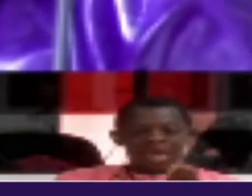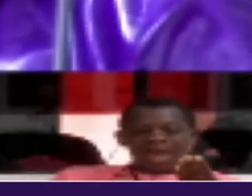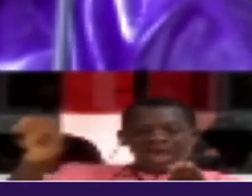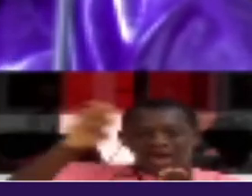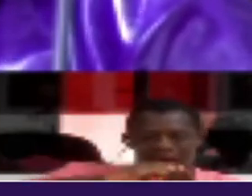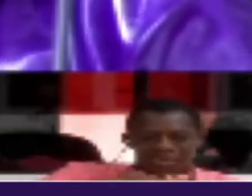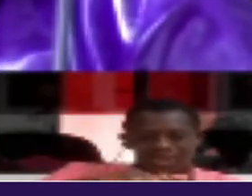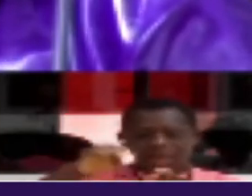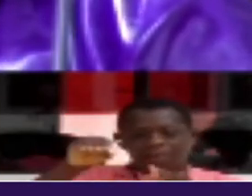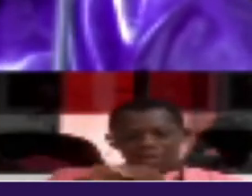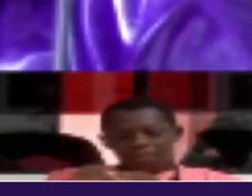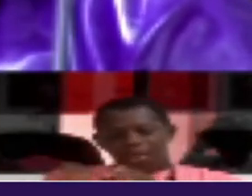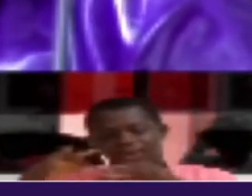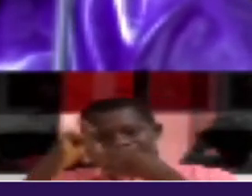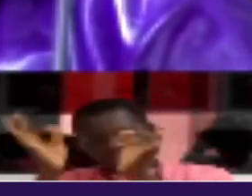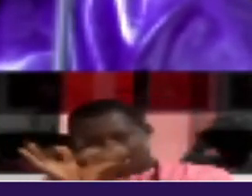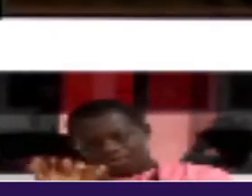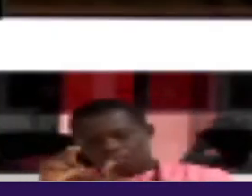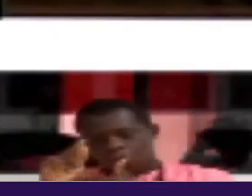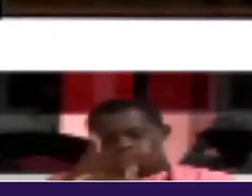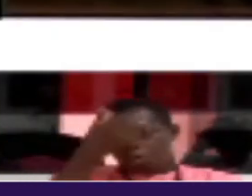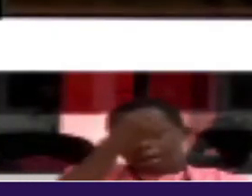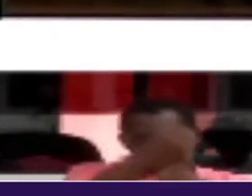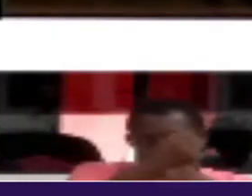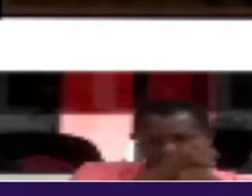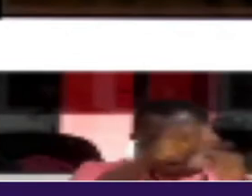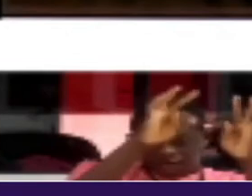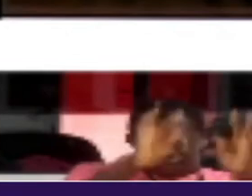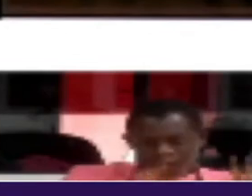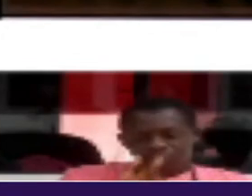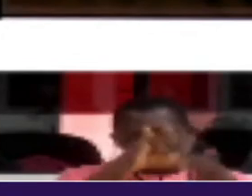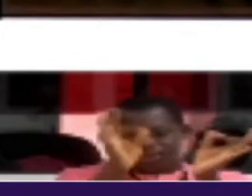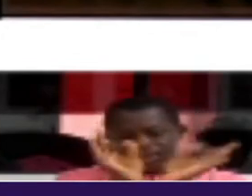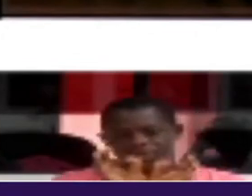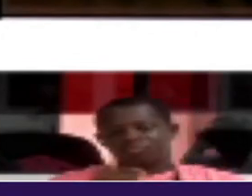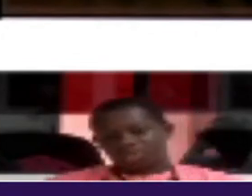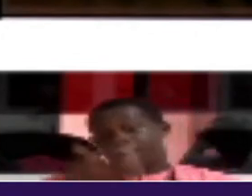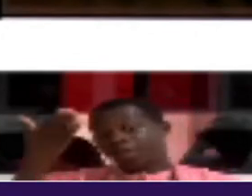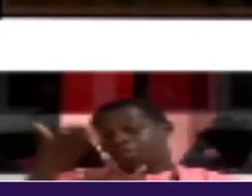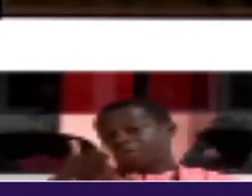it the creation of the team? I believe it's the creation of the team.